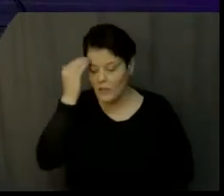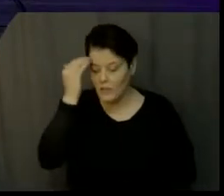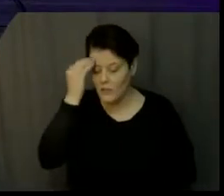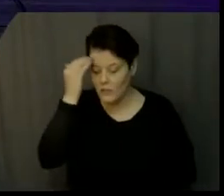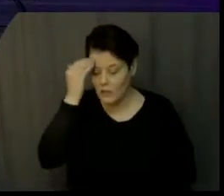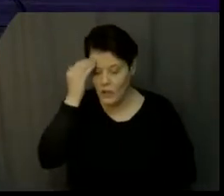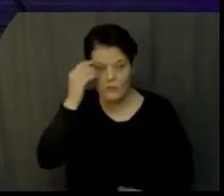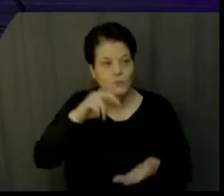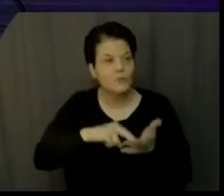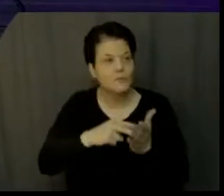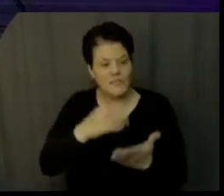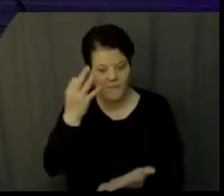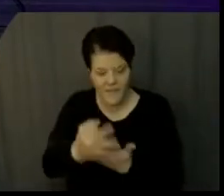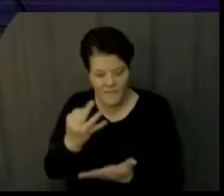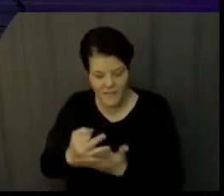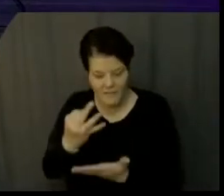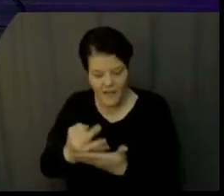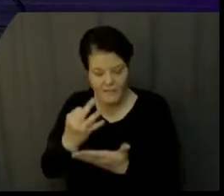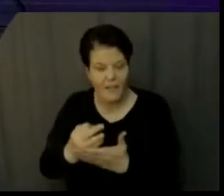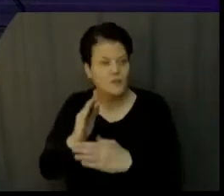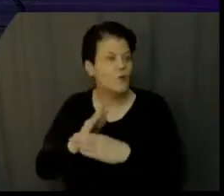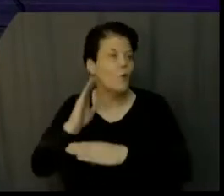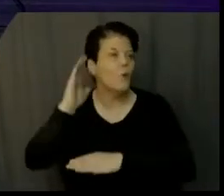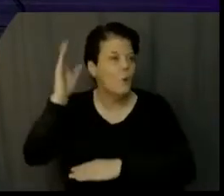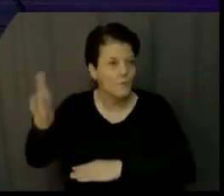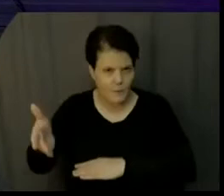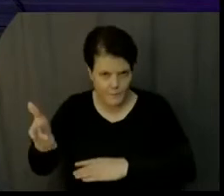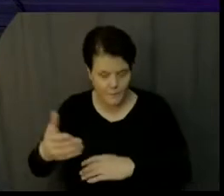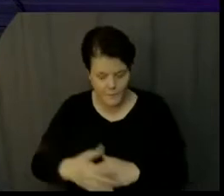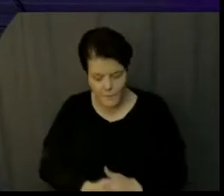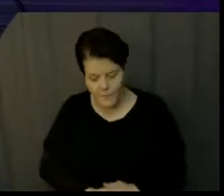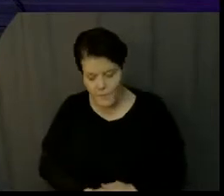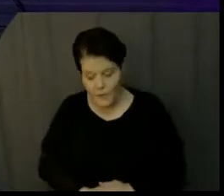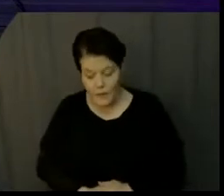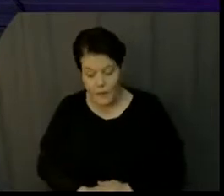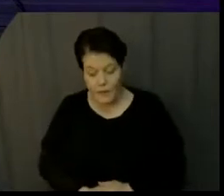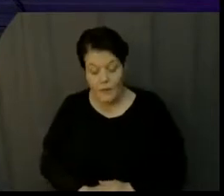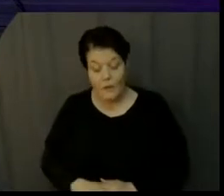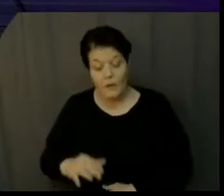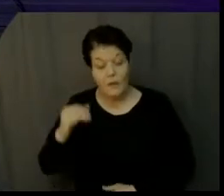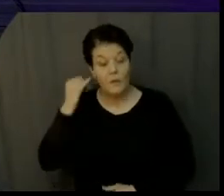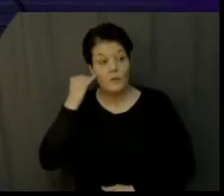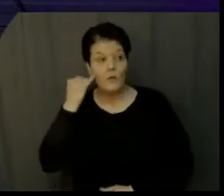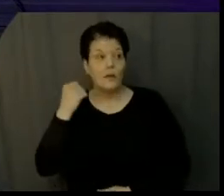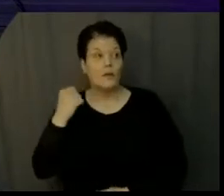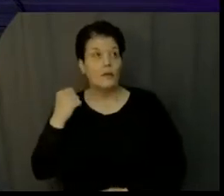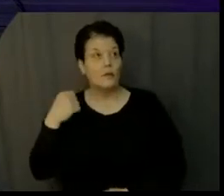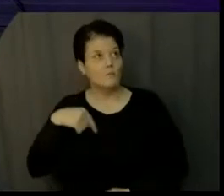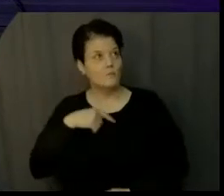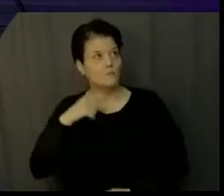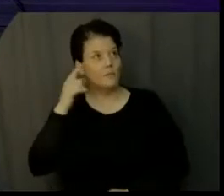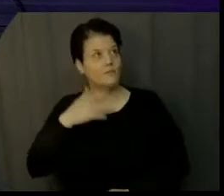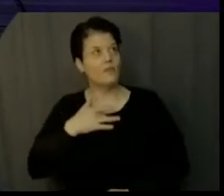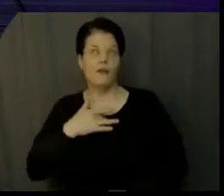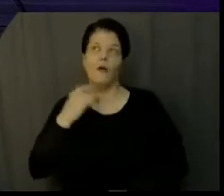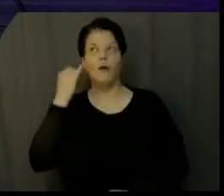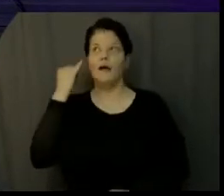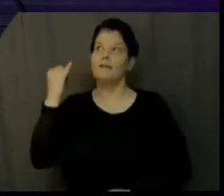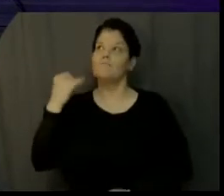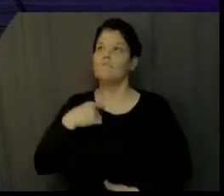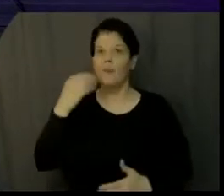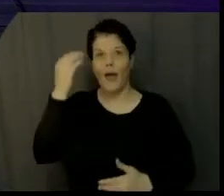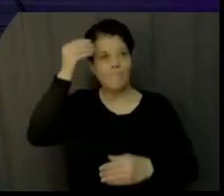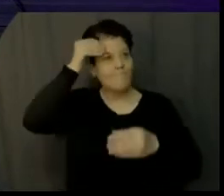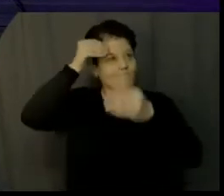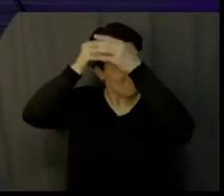belief that as long as we have the right information and we know all the right stuff, then we'll be able to stay on the journey of grace. So